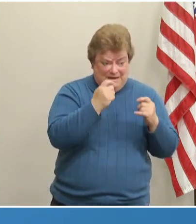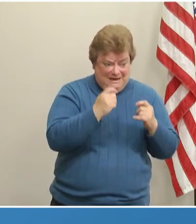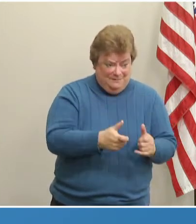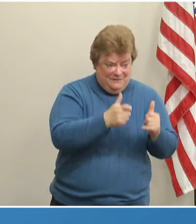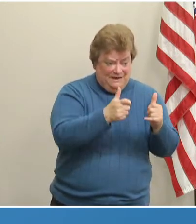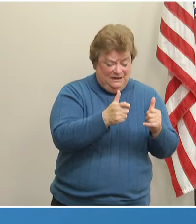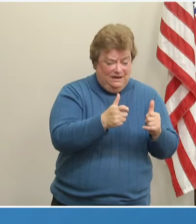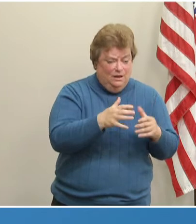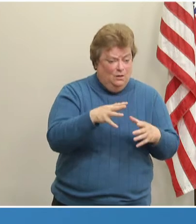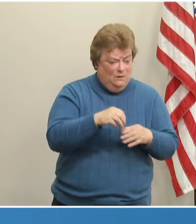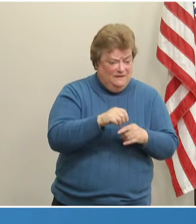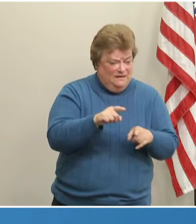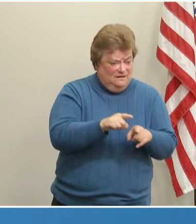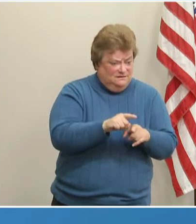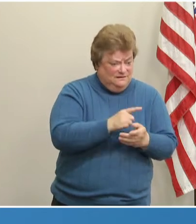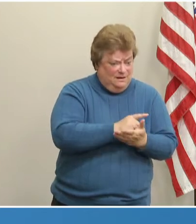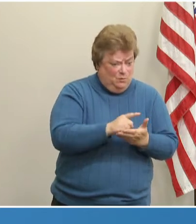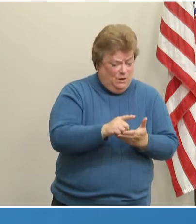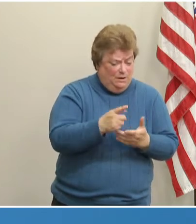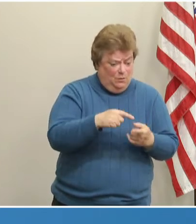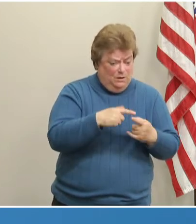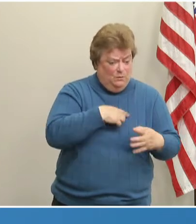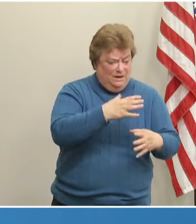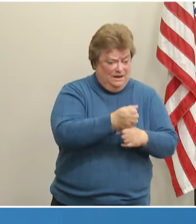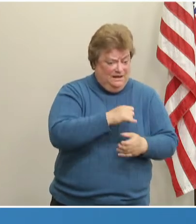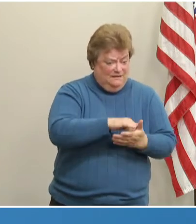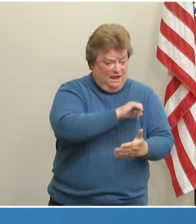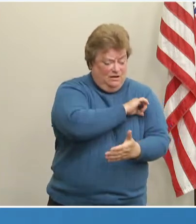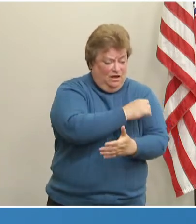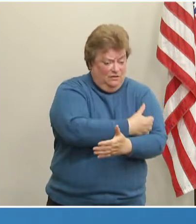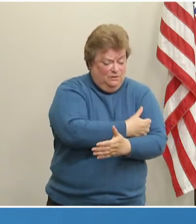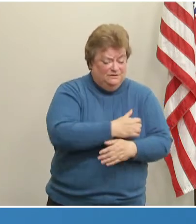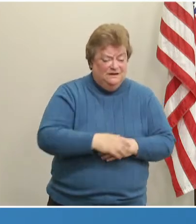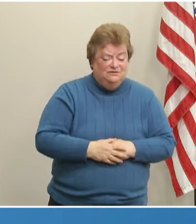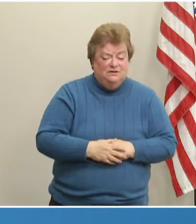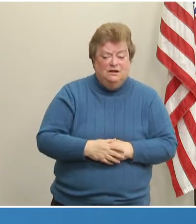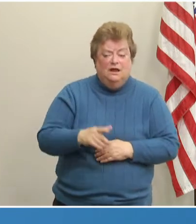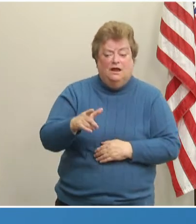in the same week? Actually, Brent, that's a really good